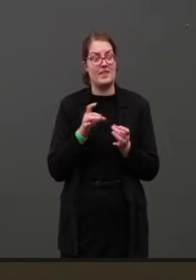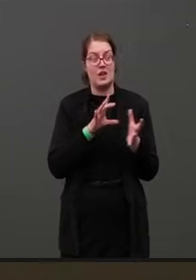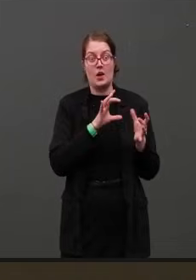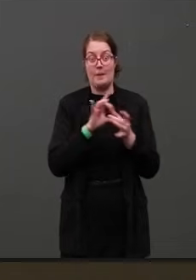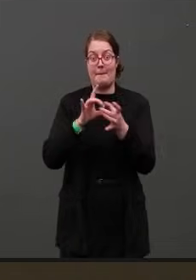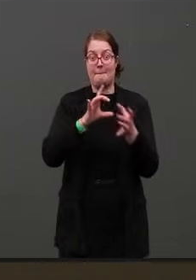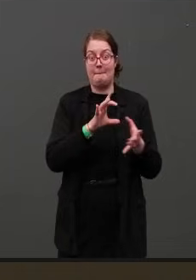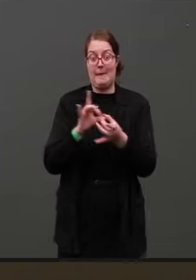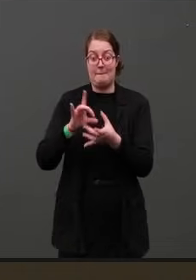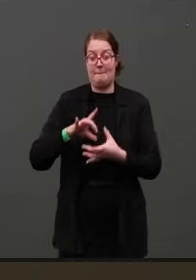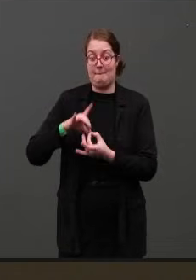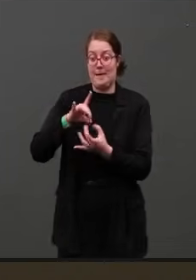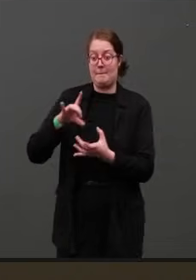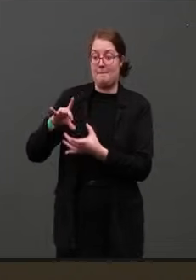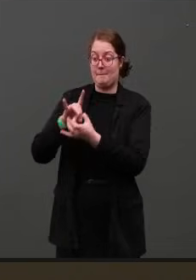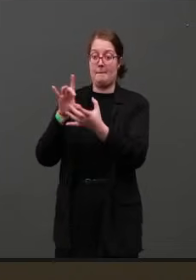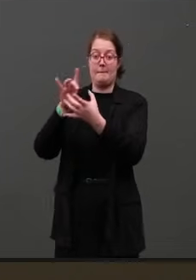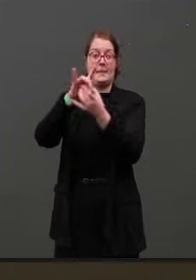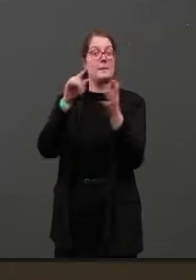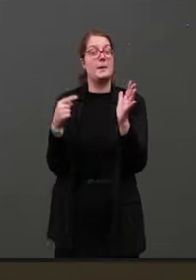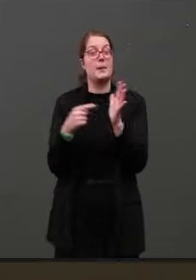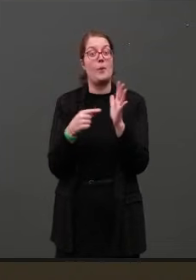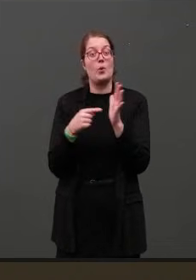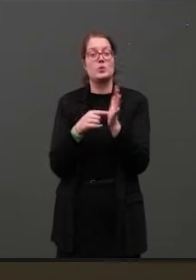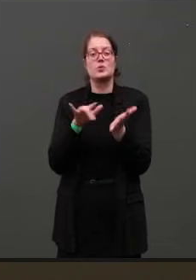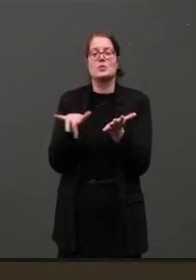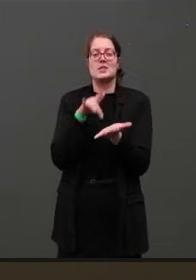some importance to the central premise.